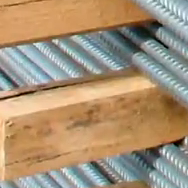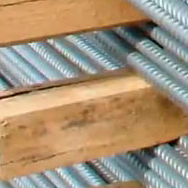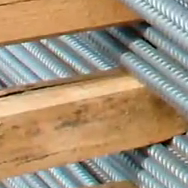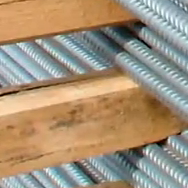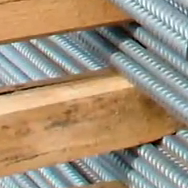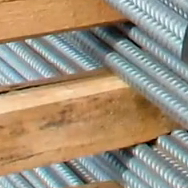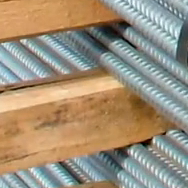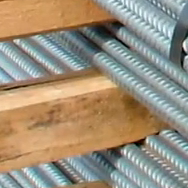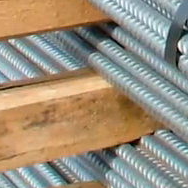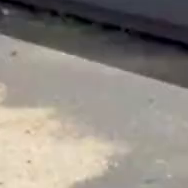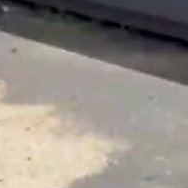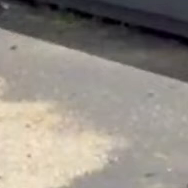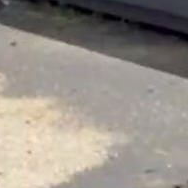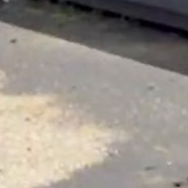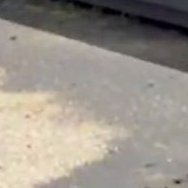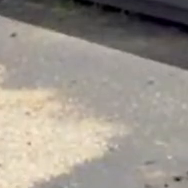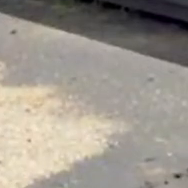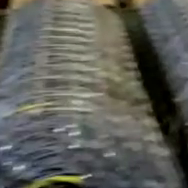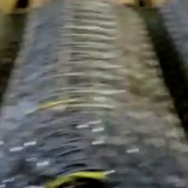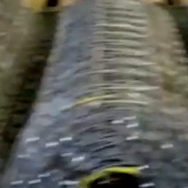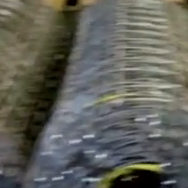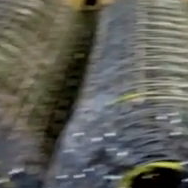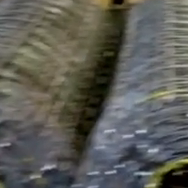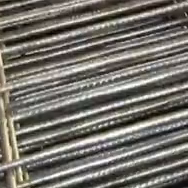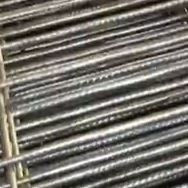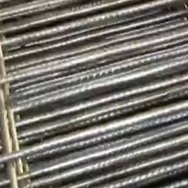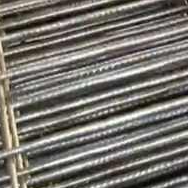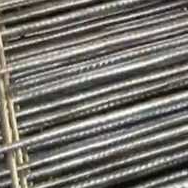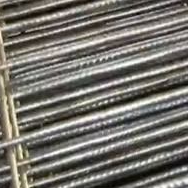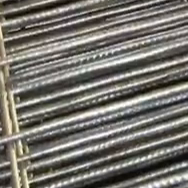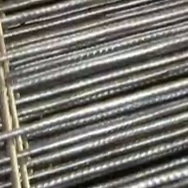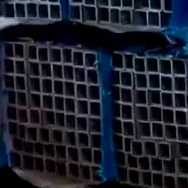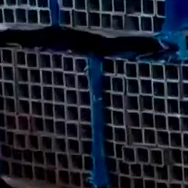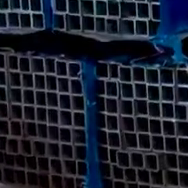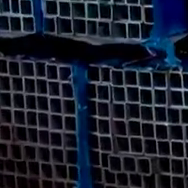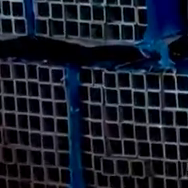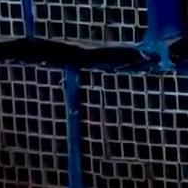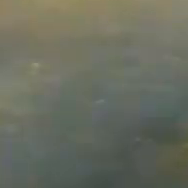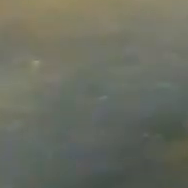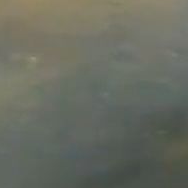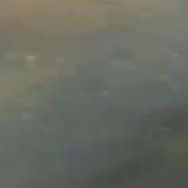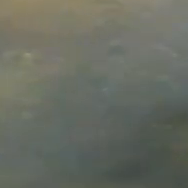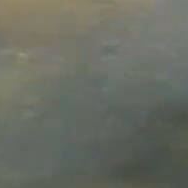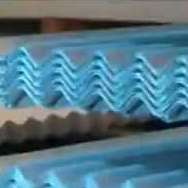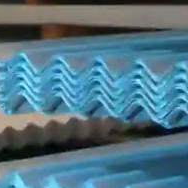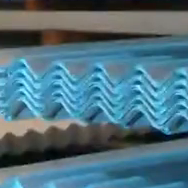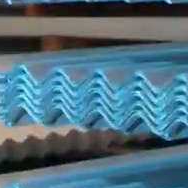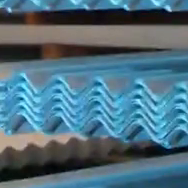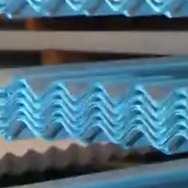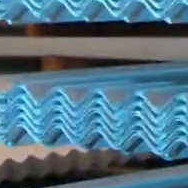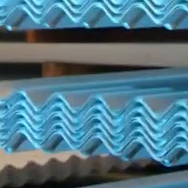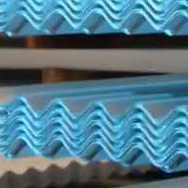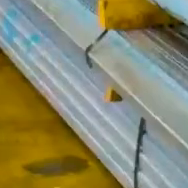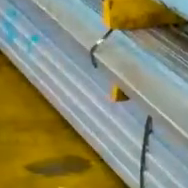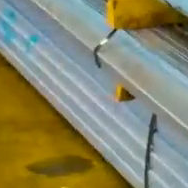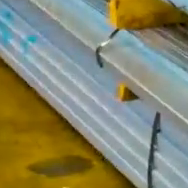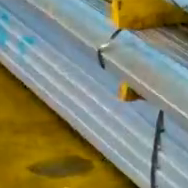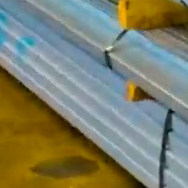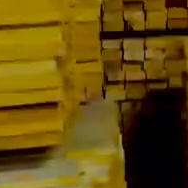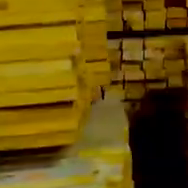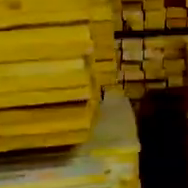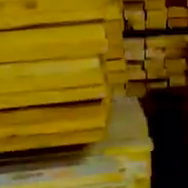with rebars and beams, VRC coils and mats, RHS and angles, roofing sheets and purlins,